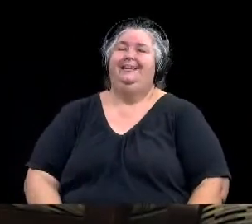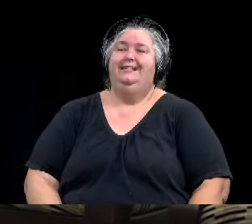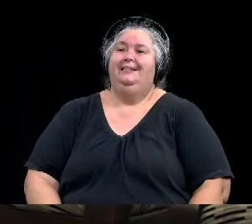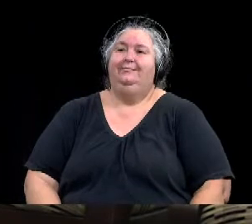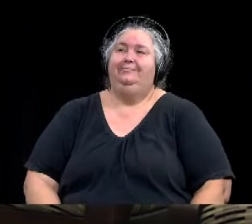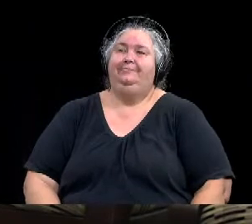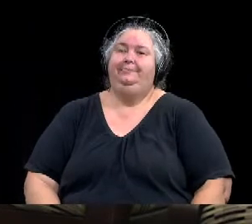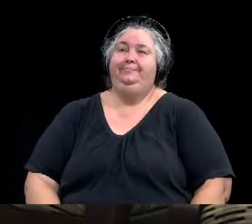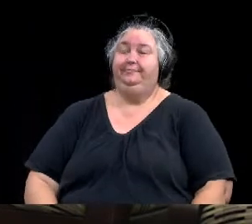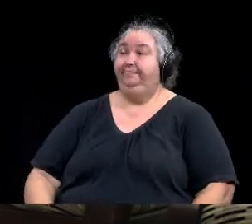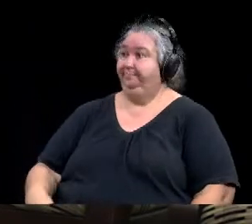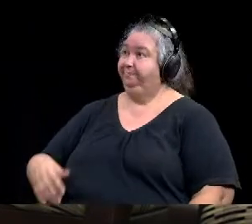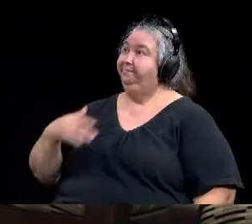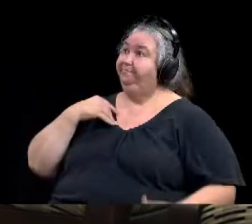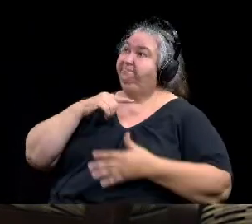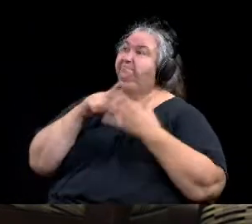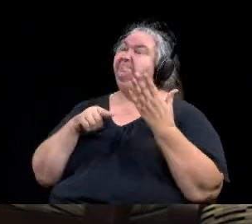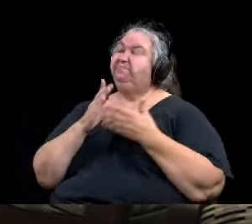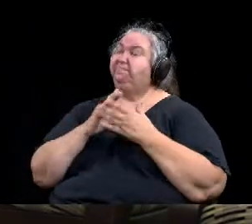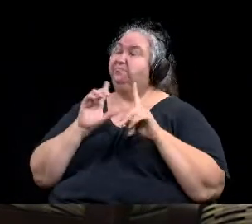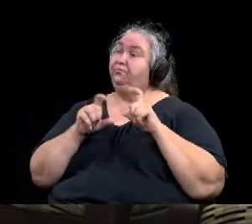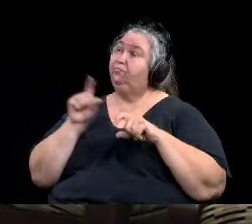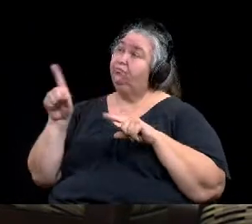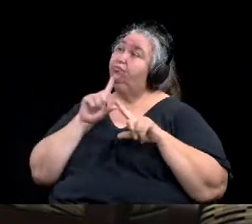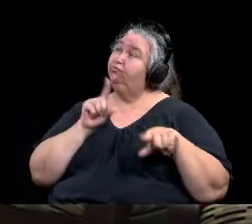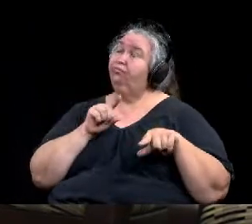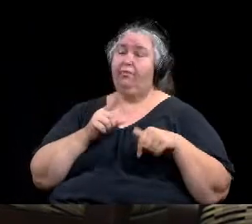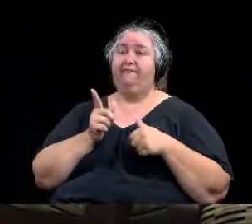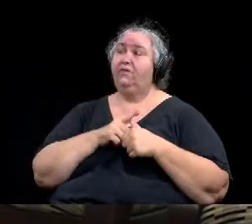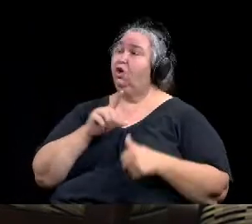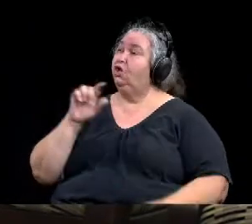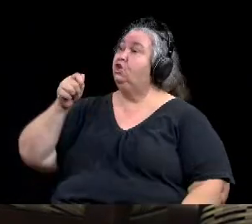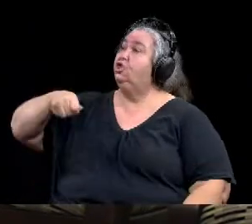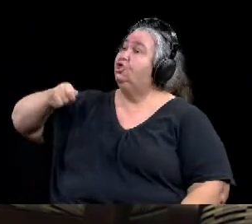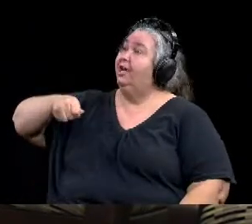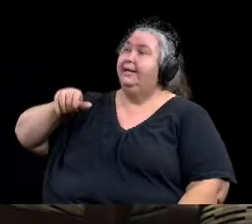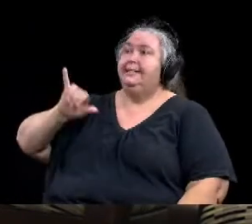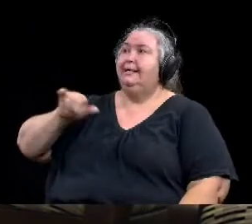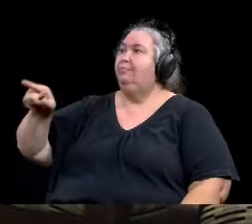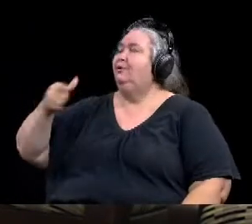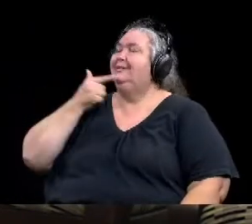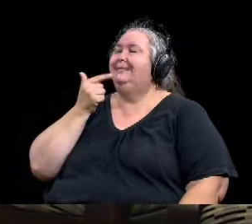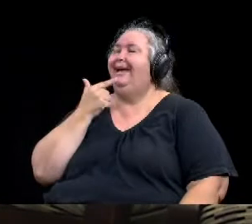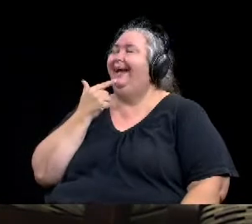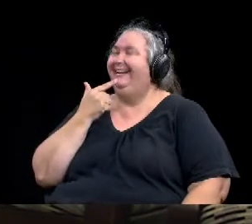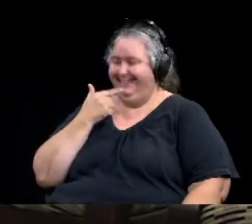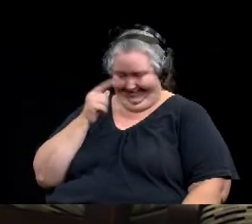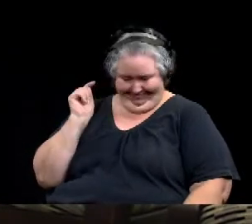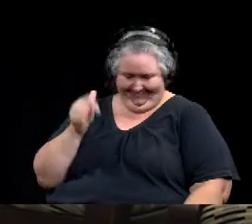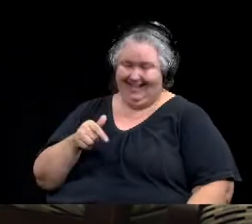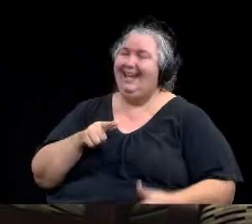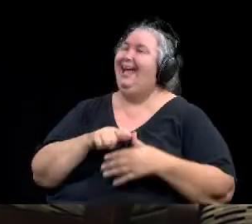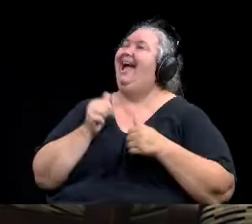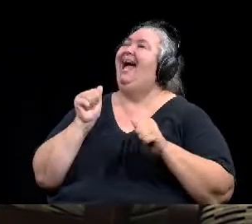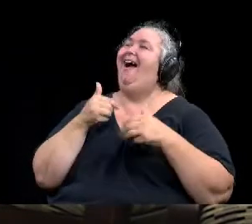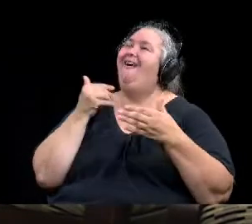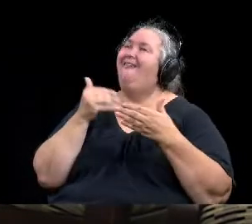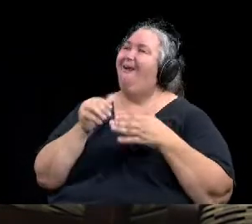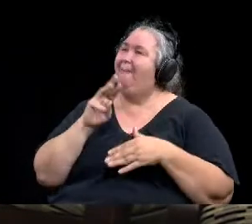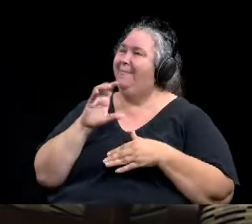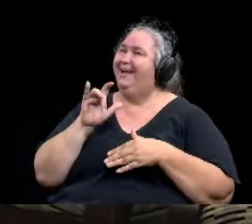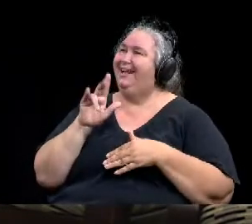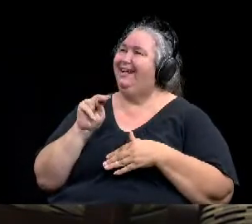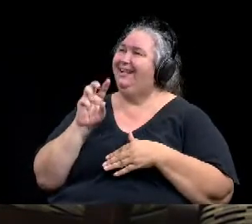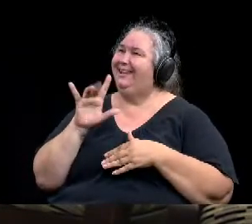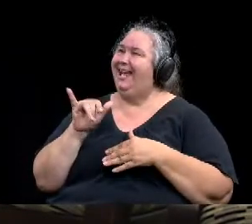pose, and you all can provide answers. And the first one, Judge Felton, is just like you indicated right off the bat. How close is Mclennan County to